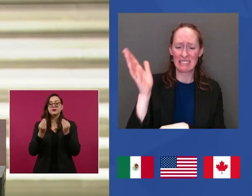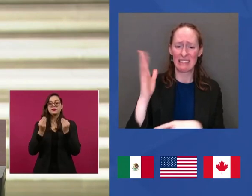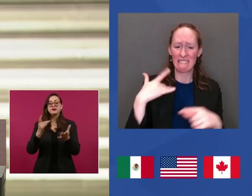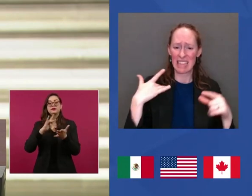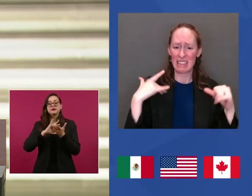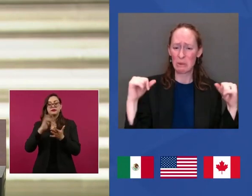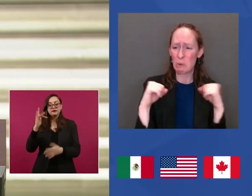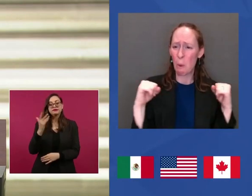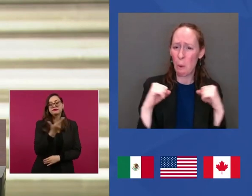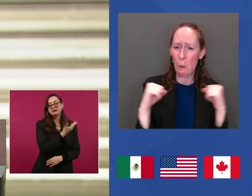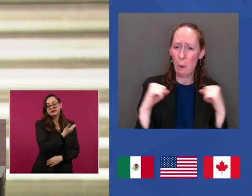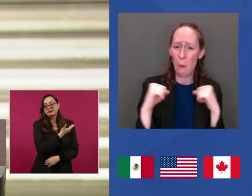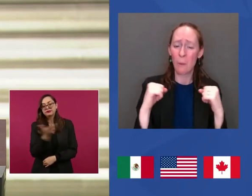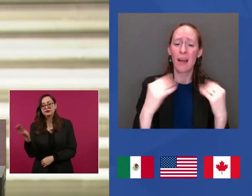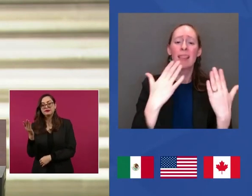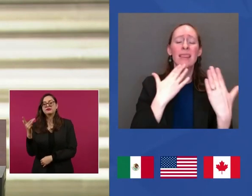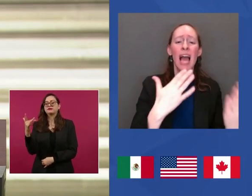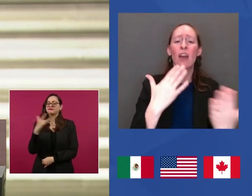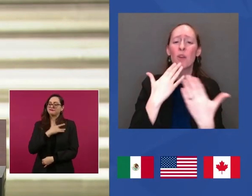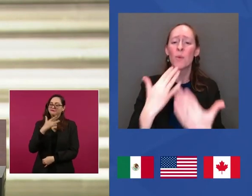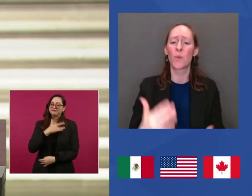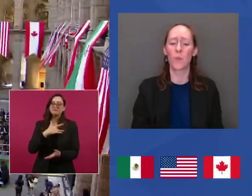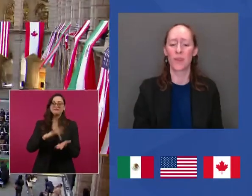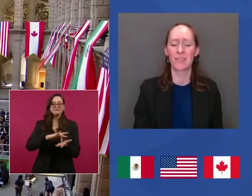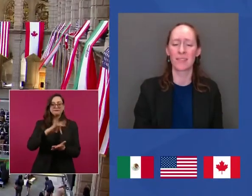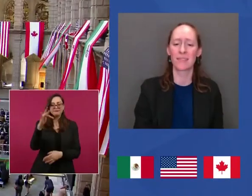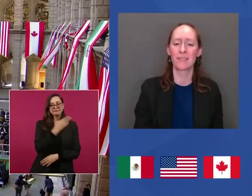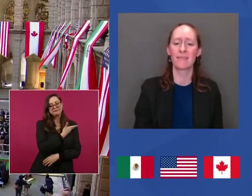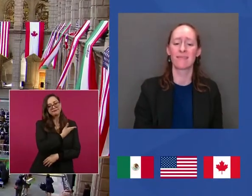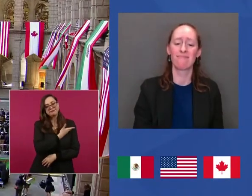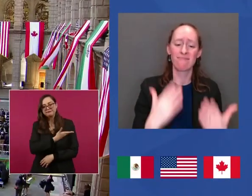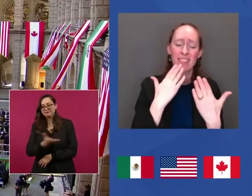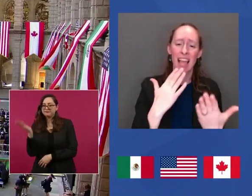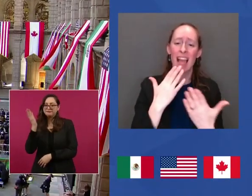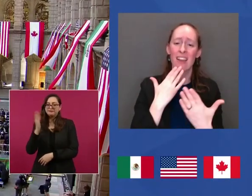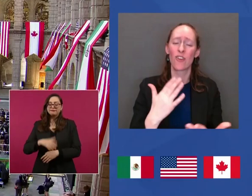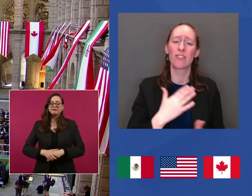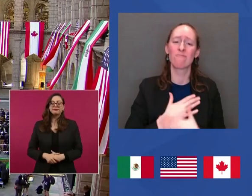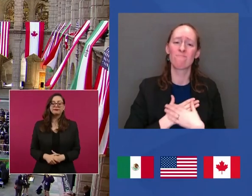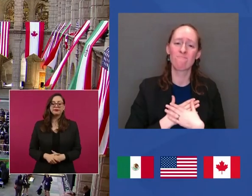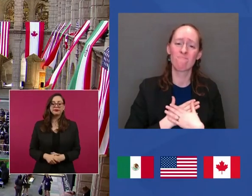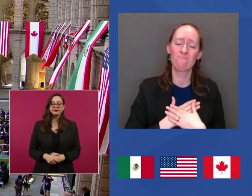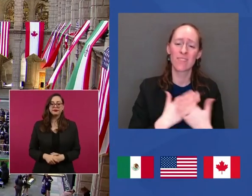much, everyone. Thank you from the bottom of my heart. Thank you. Thank you so much.